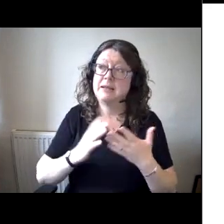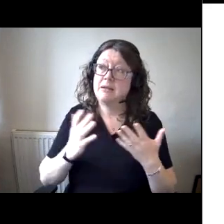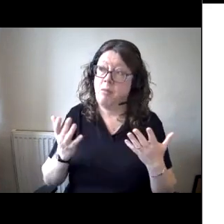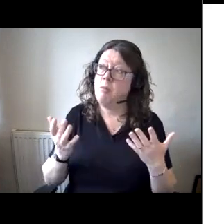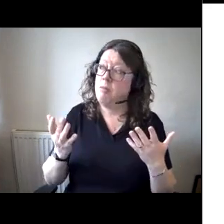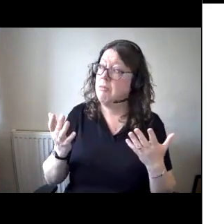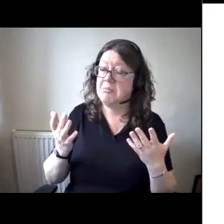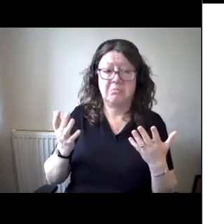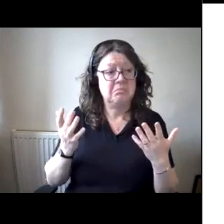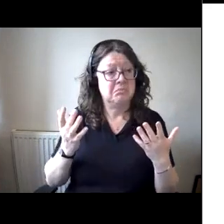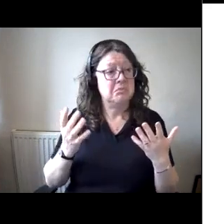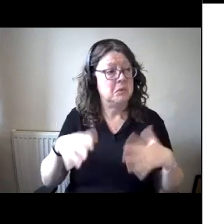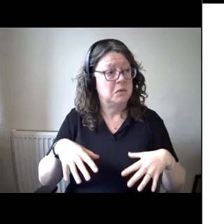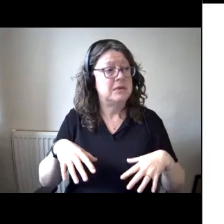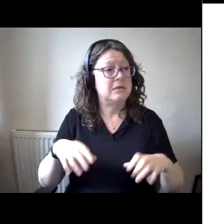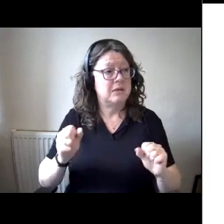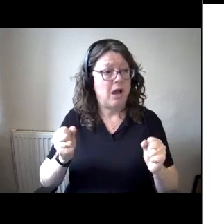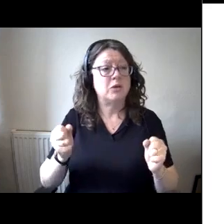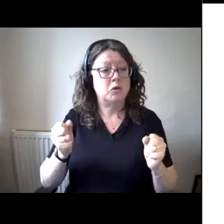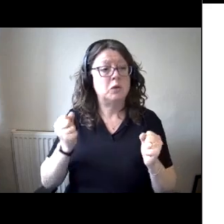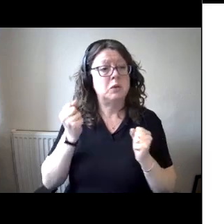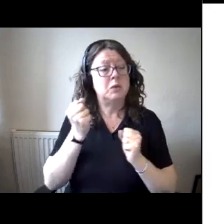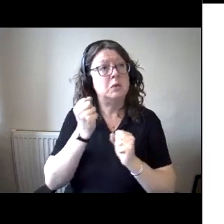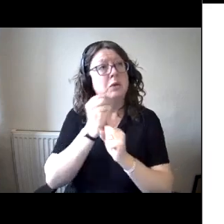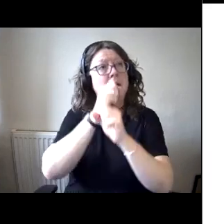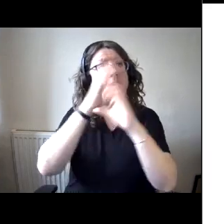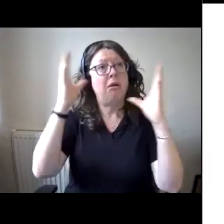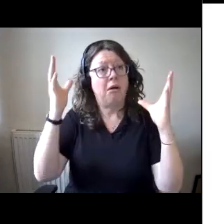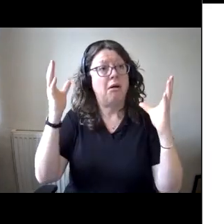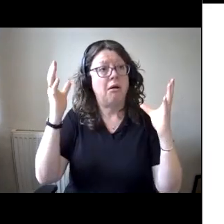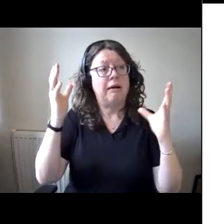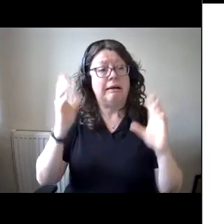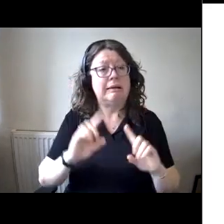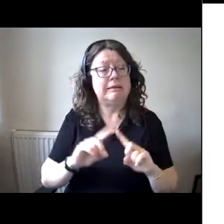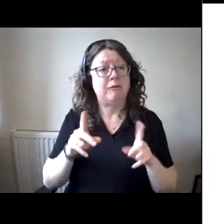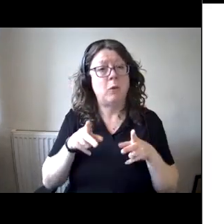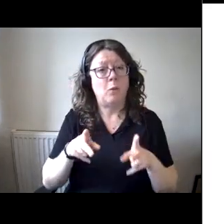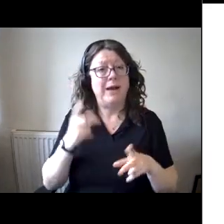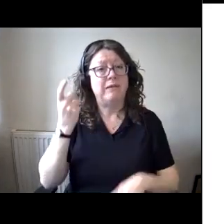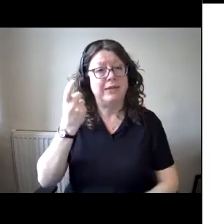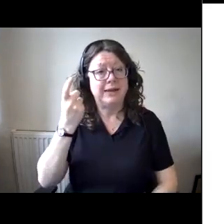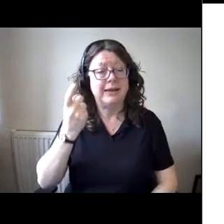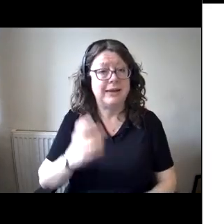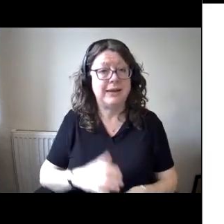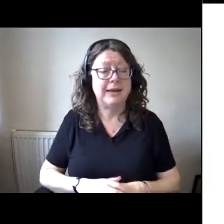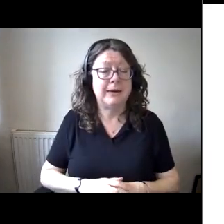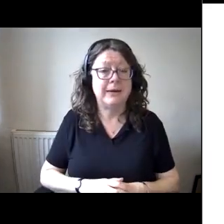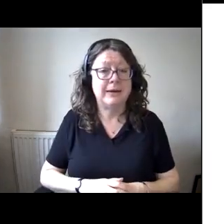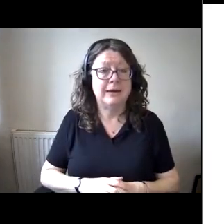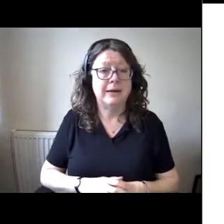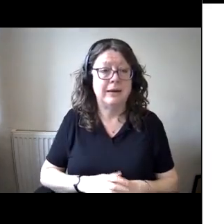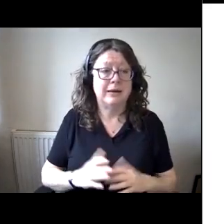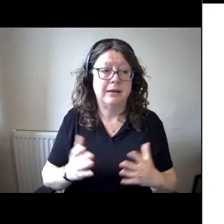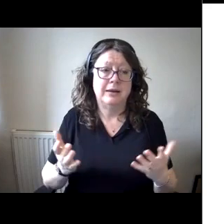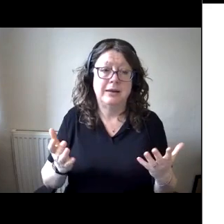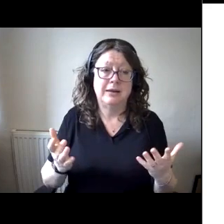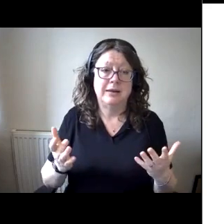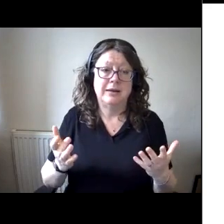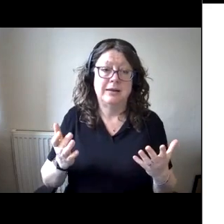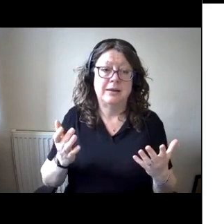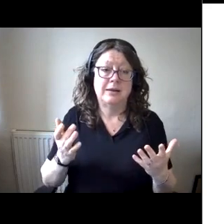feeling that there might be different ways of thinking about it, different ways about thinking about